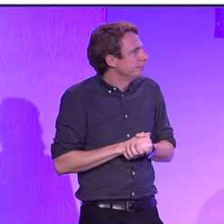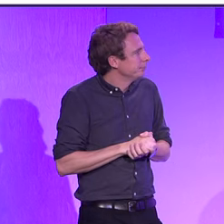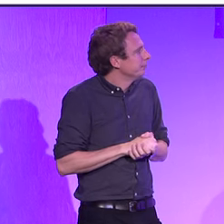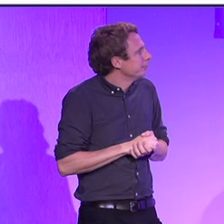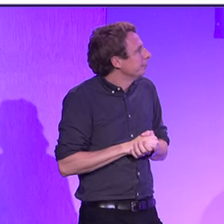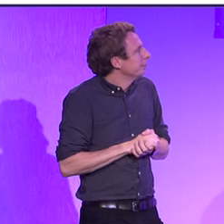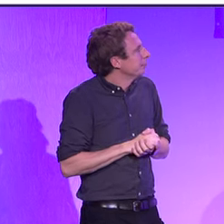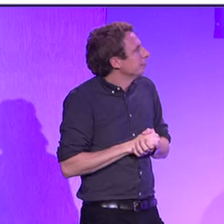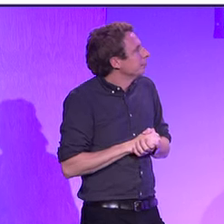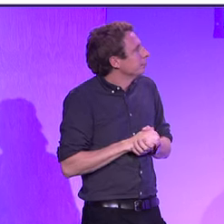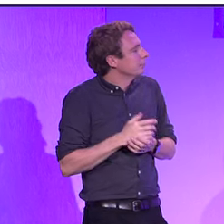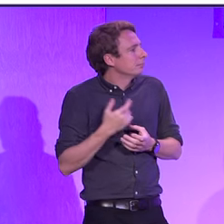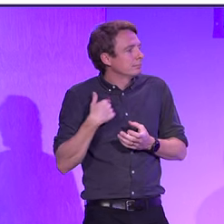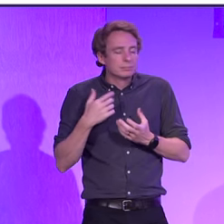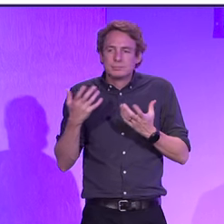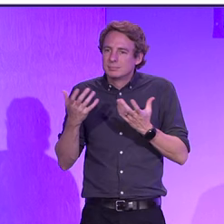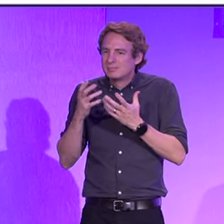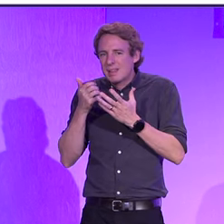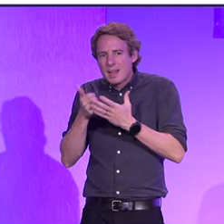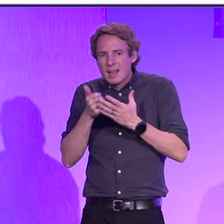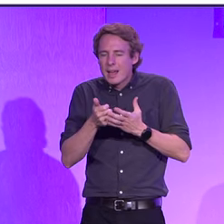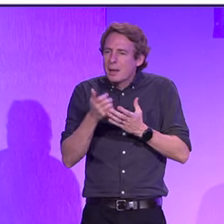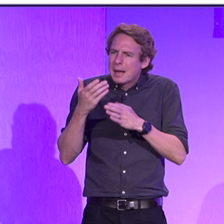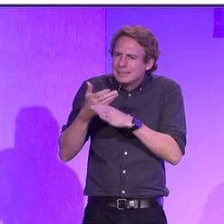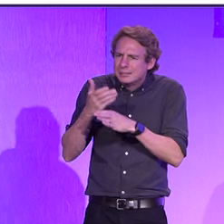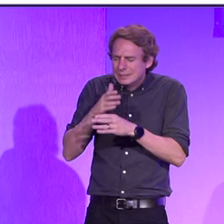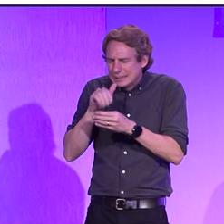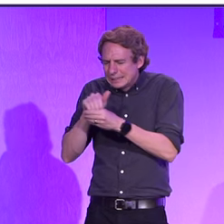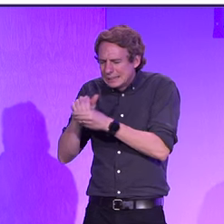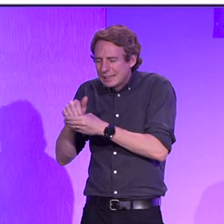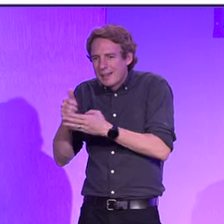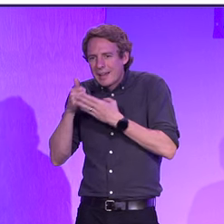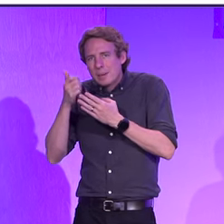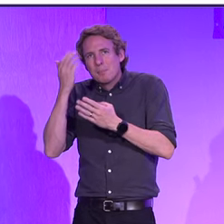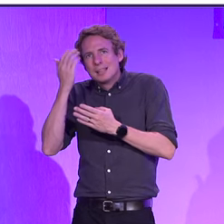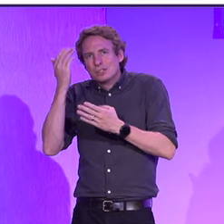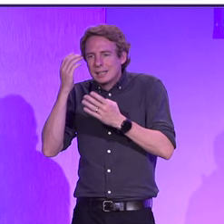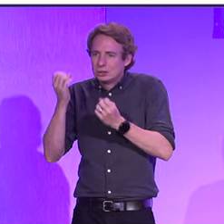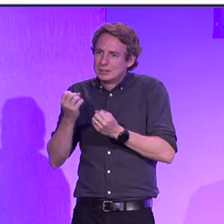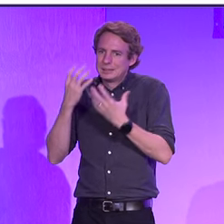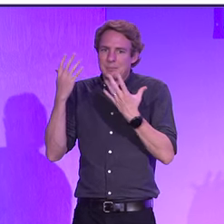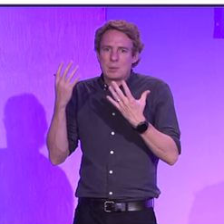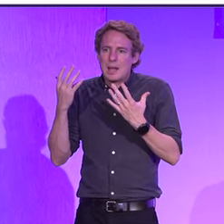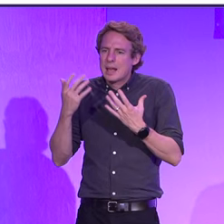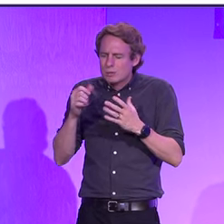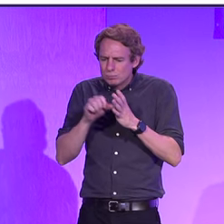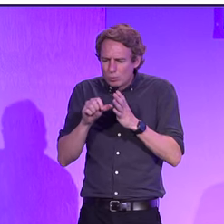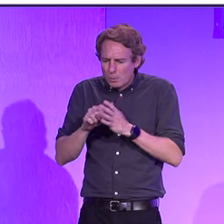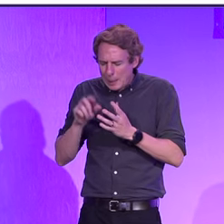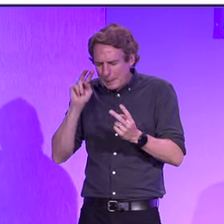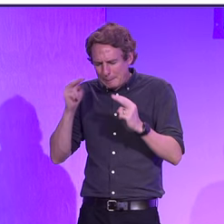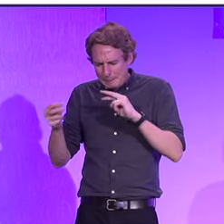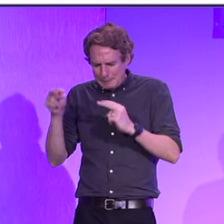when employees engage in these playful activities, it stimulates their imagination and helps them see problems from